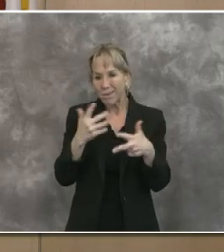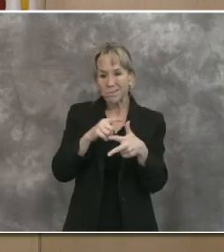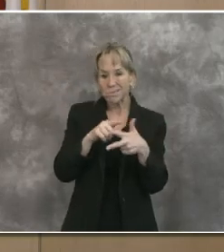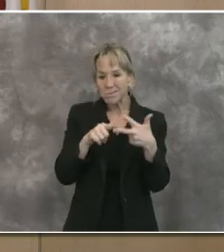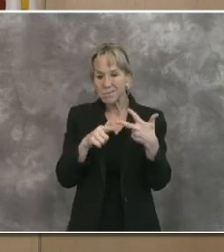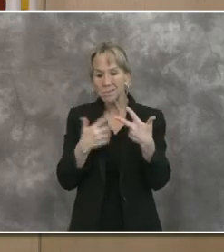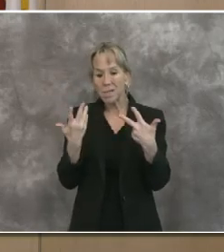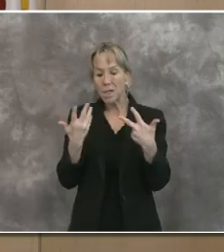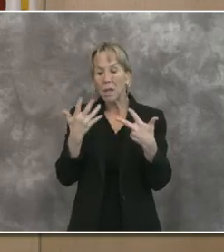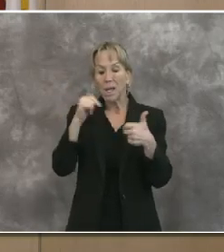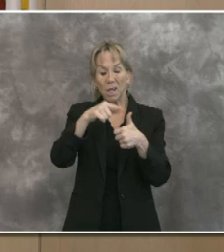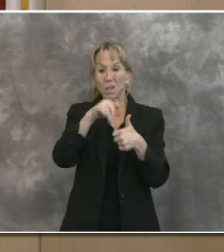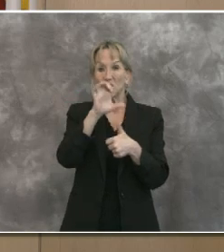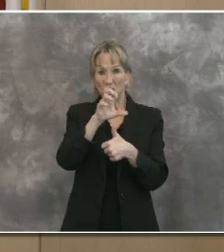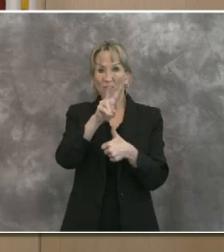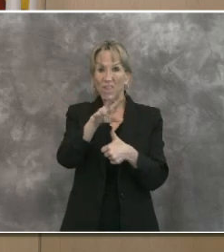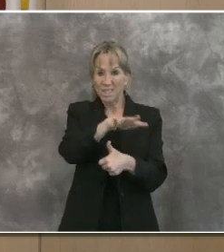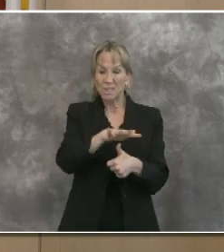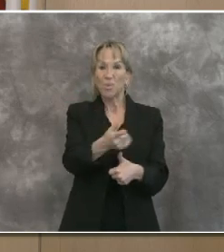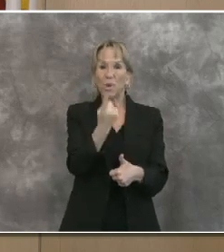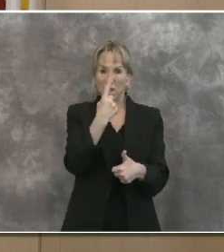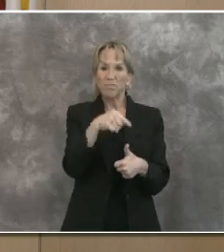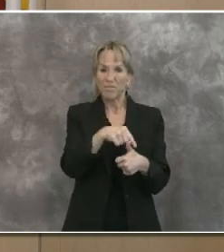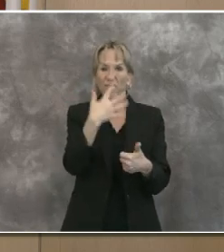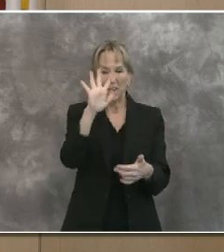resources, Chula Vista area is one